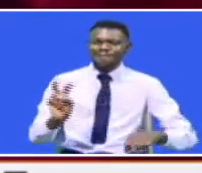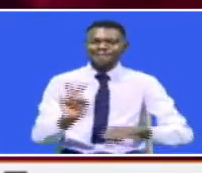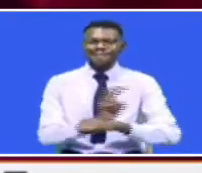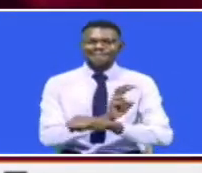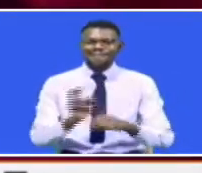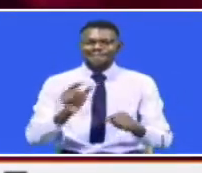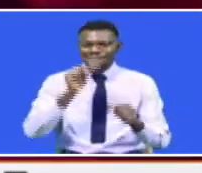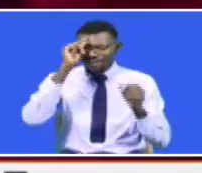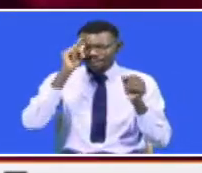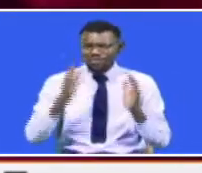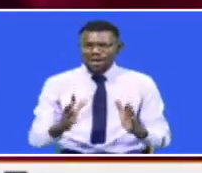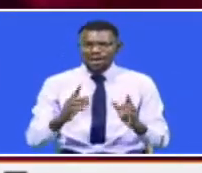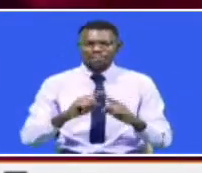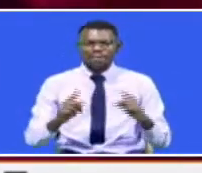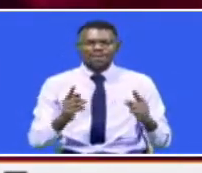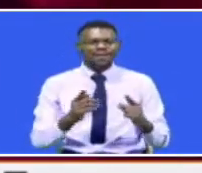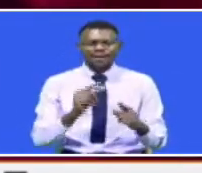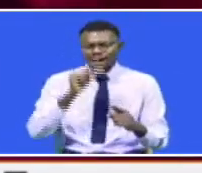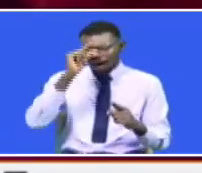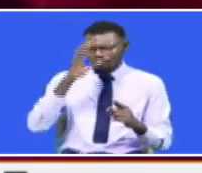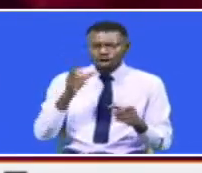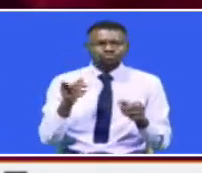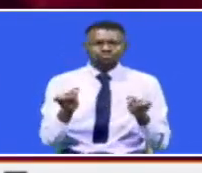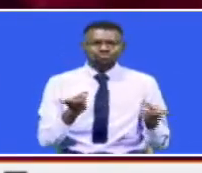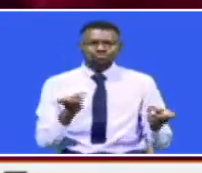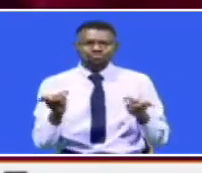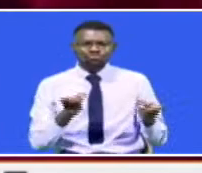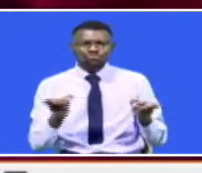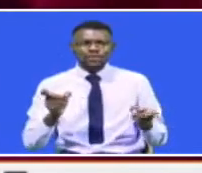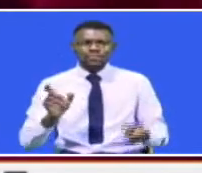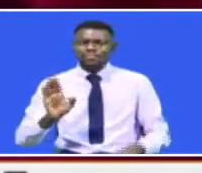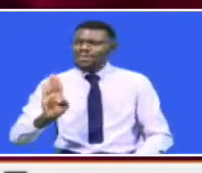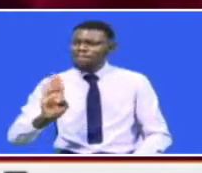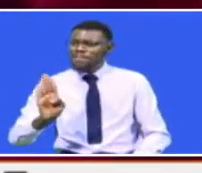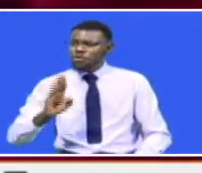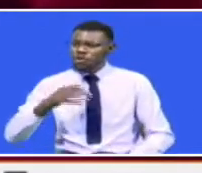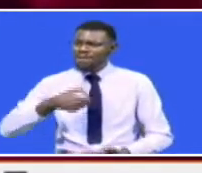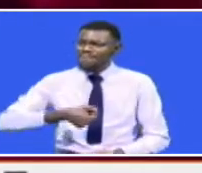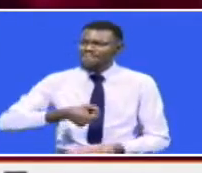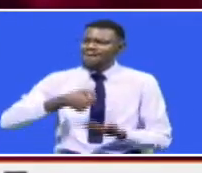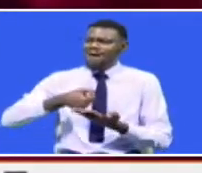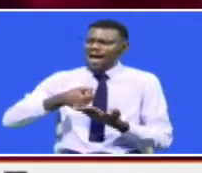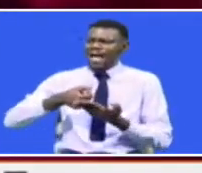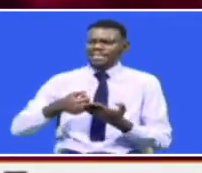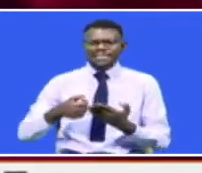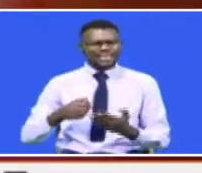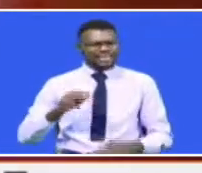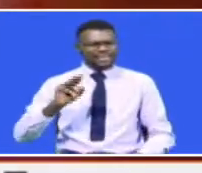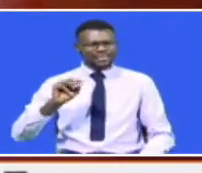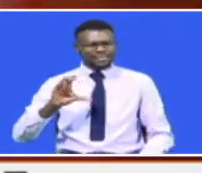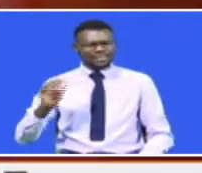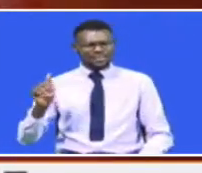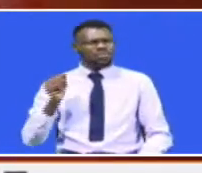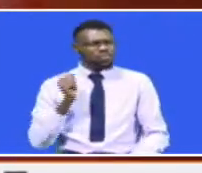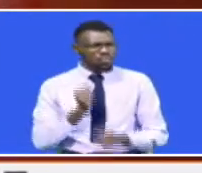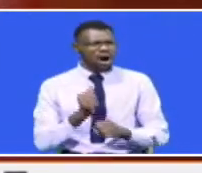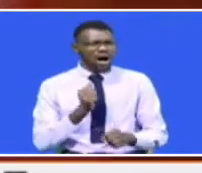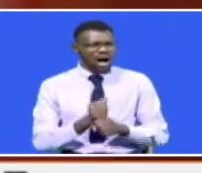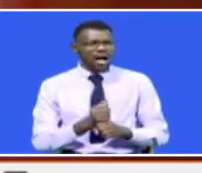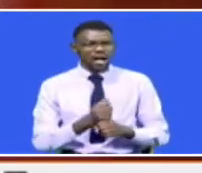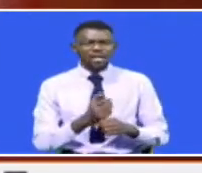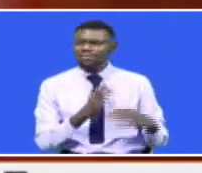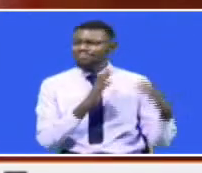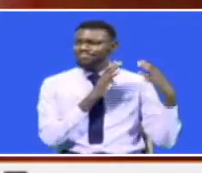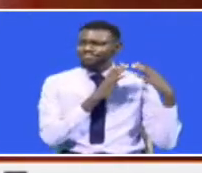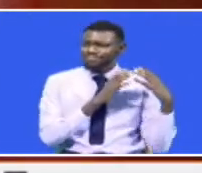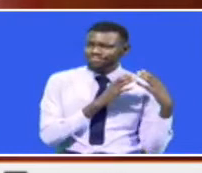controlling billions of shillings, the Speaker, is to expect too much from our MCAs. Mr. Speaker, as the chief whip,